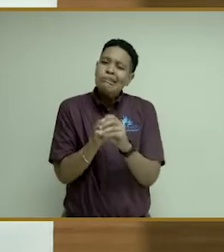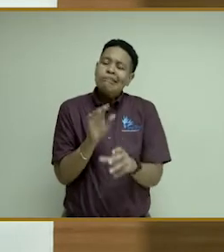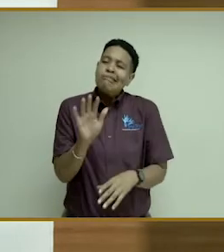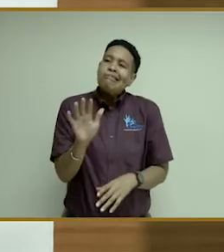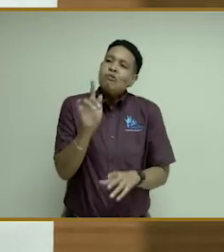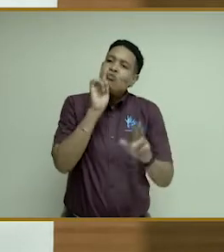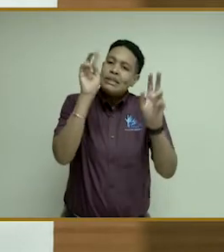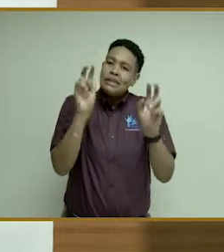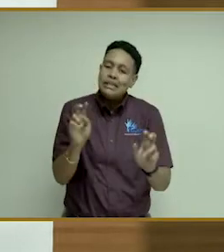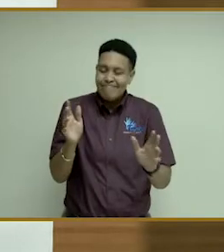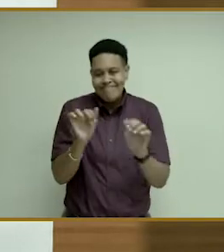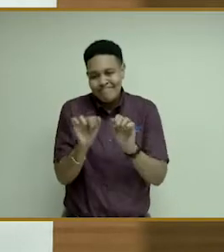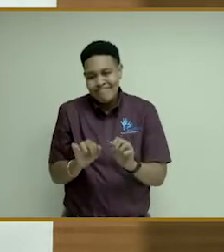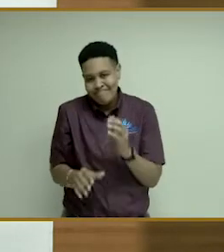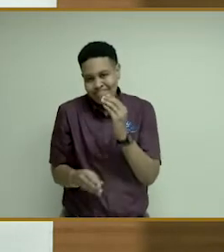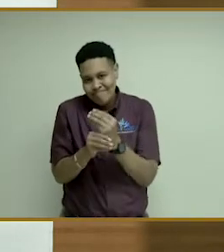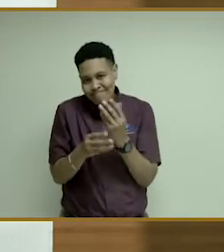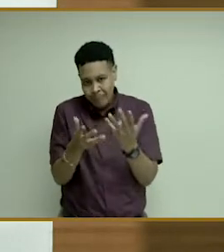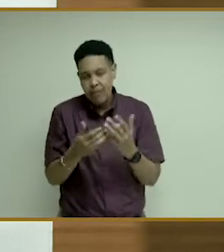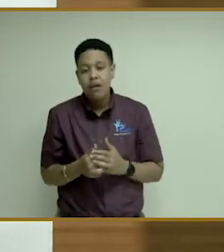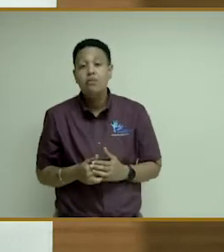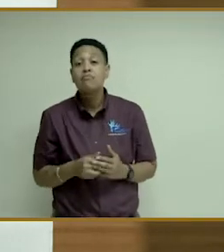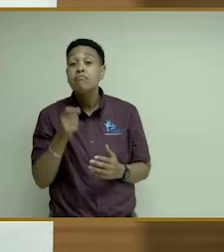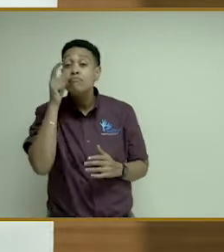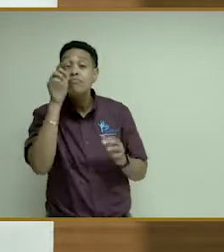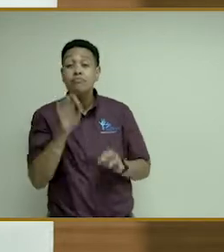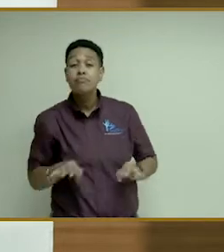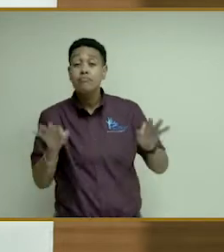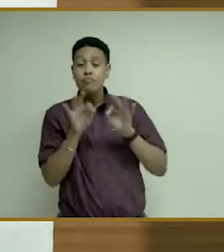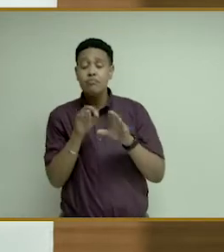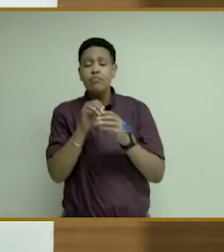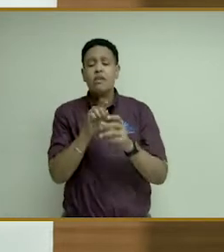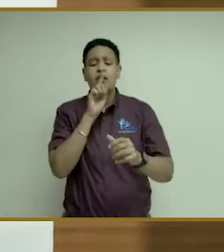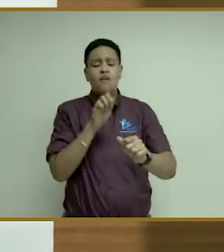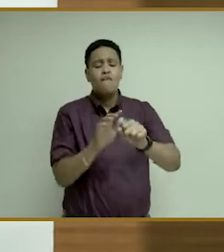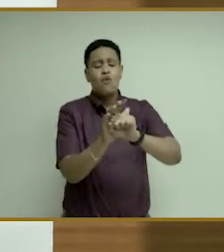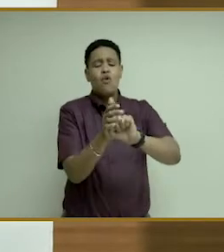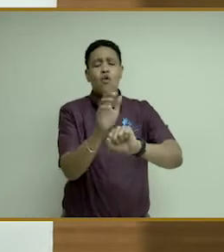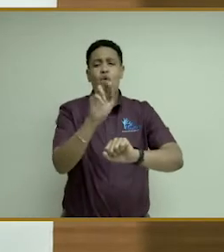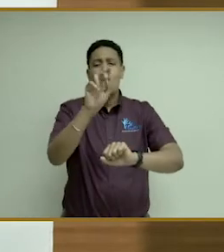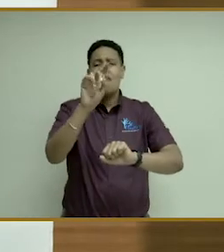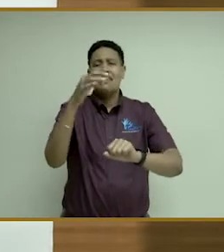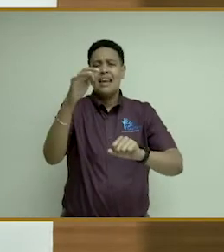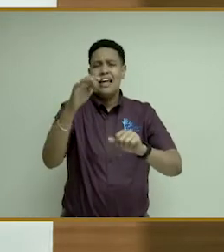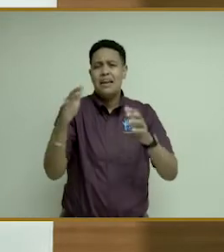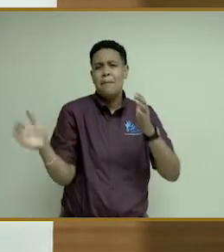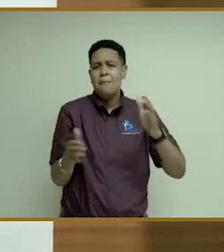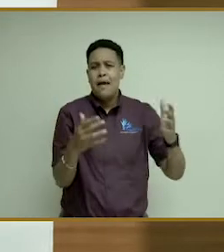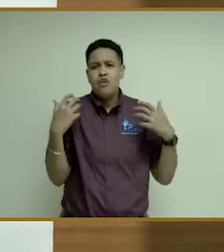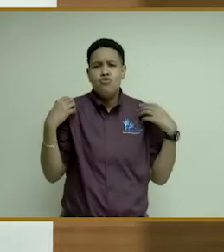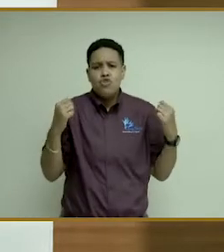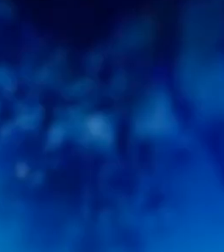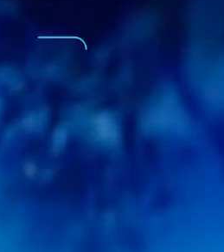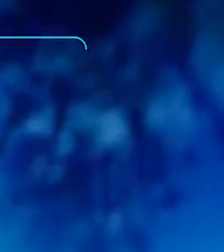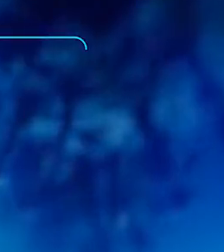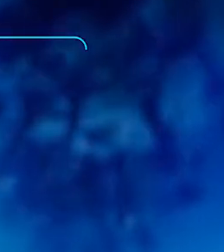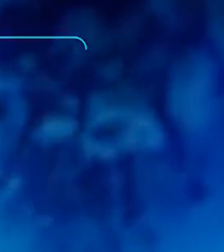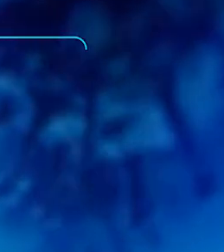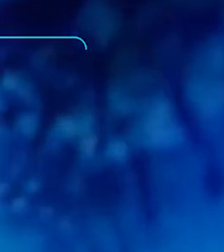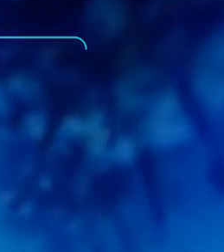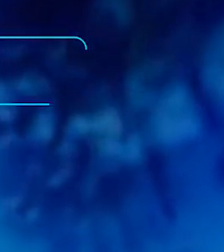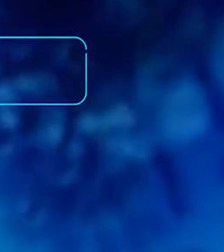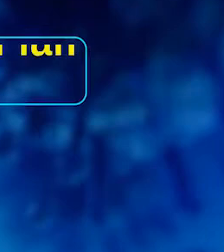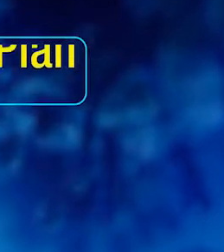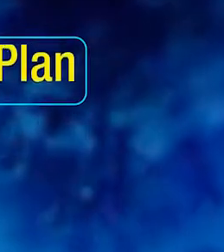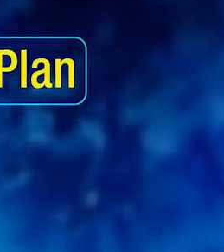that issue system. Critically also, part of the COVID plan, or recovery plan, from a public